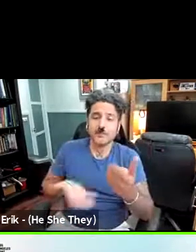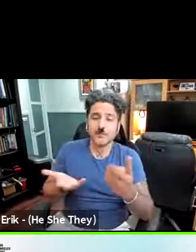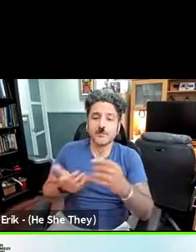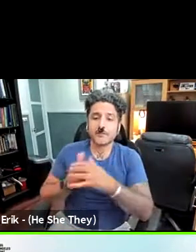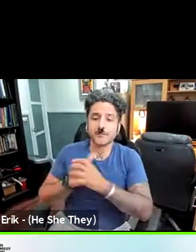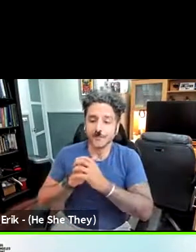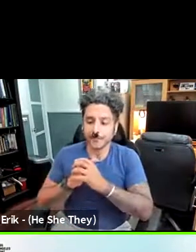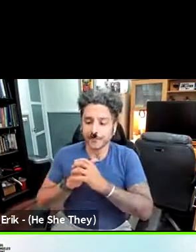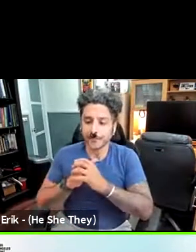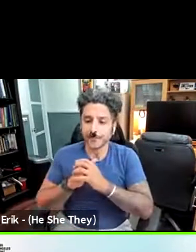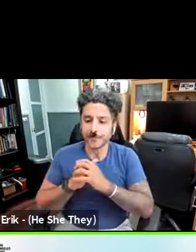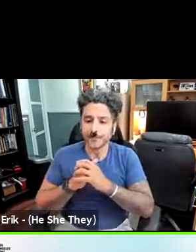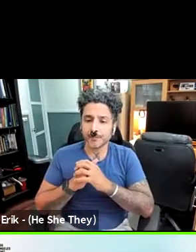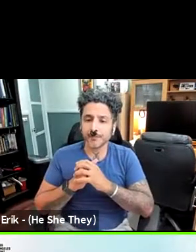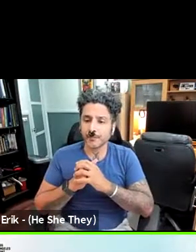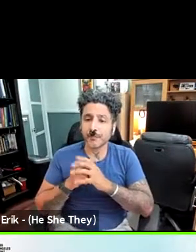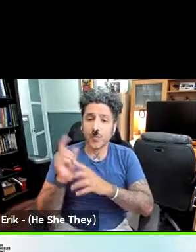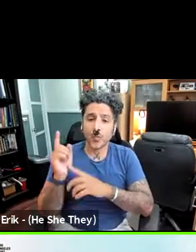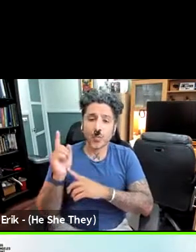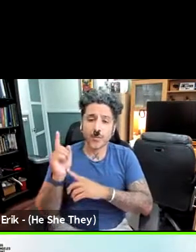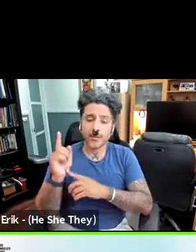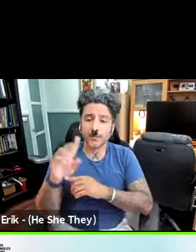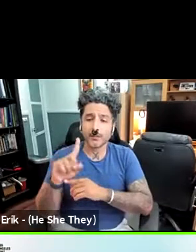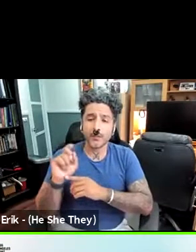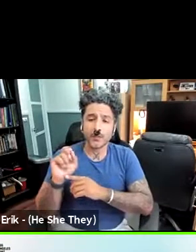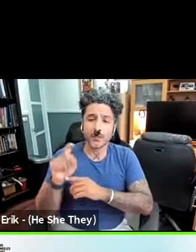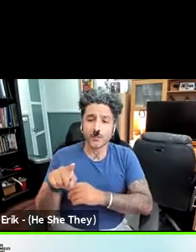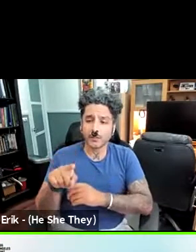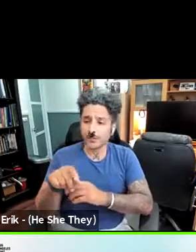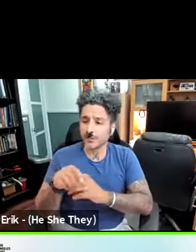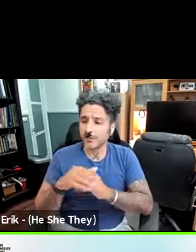All right, we've got one question.